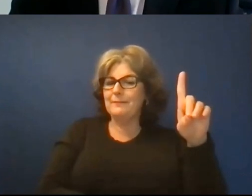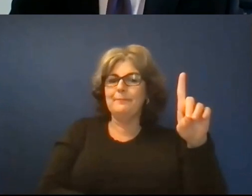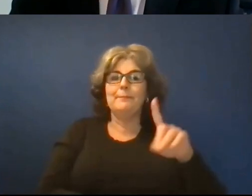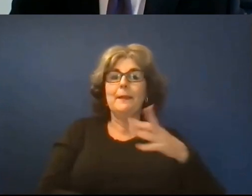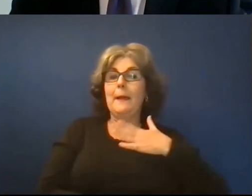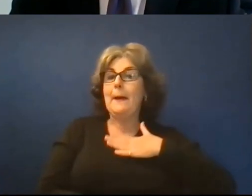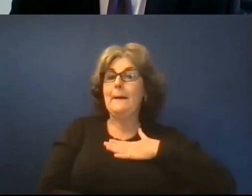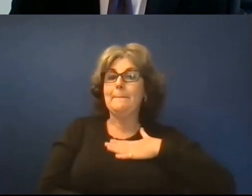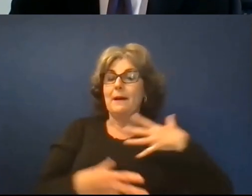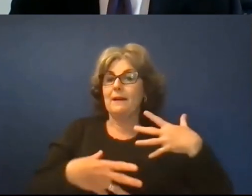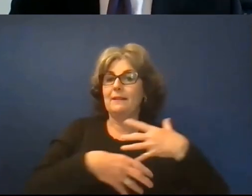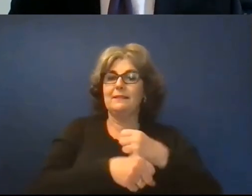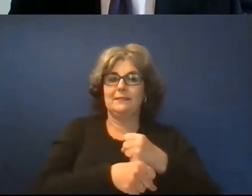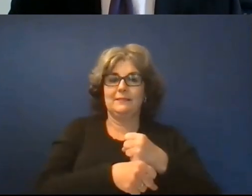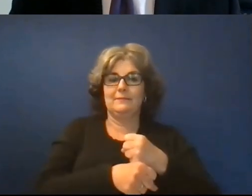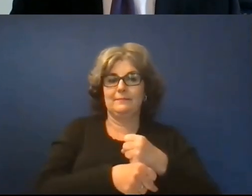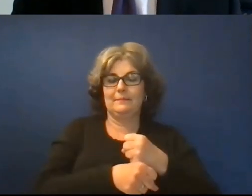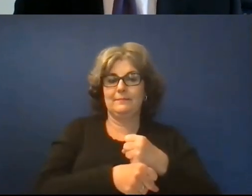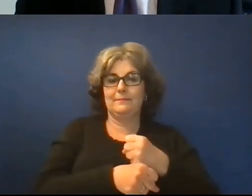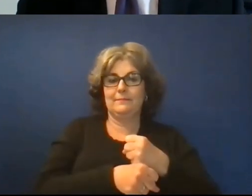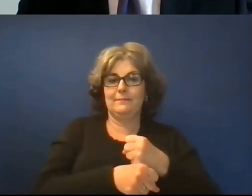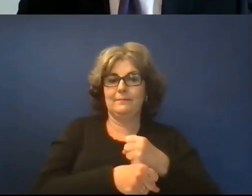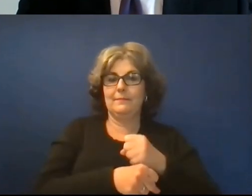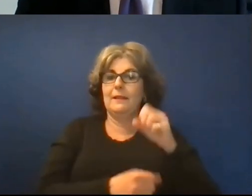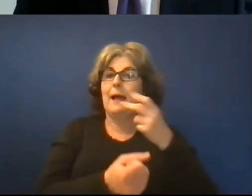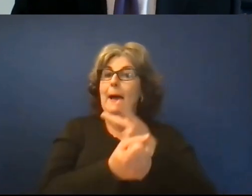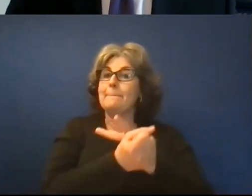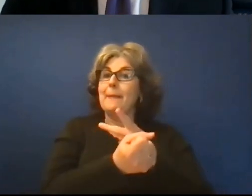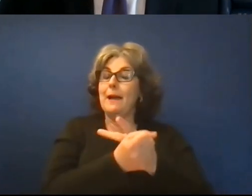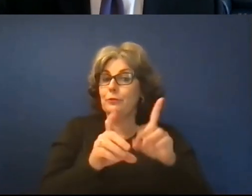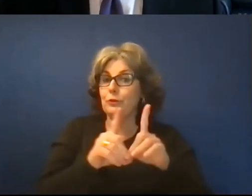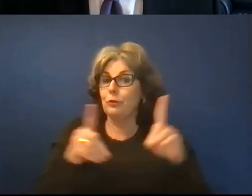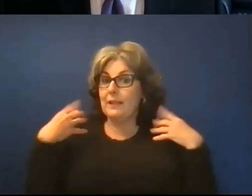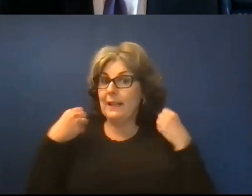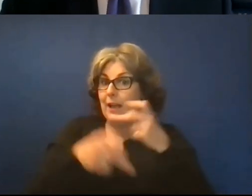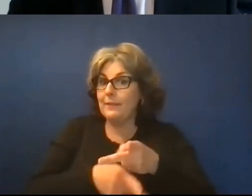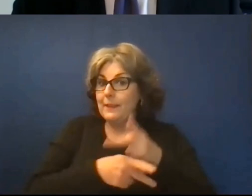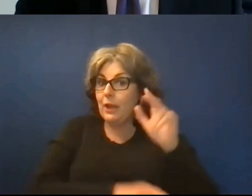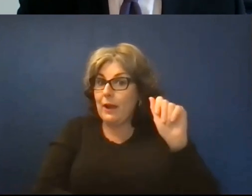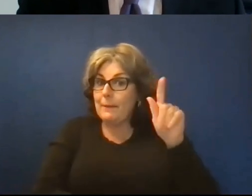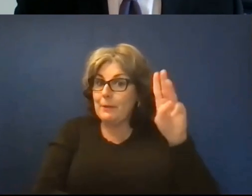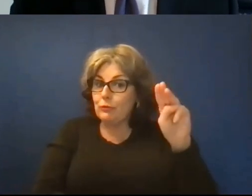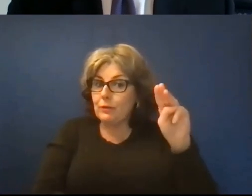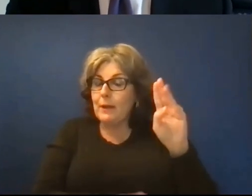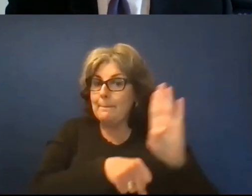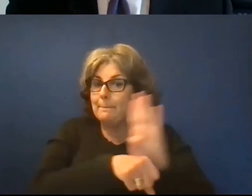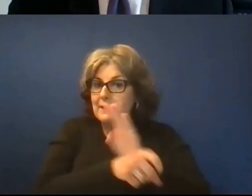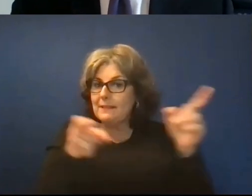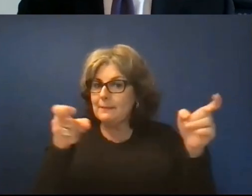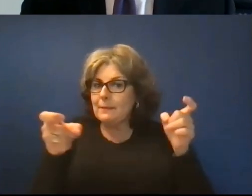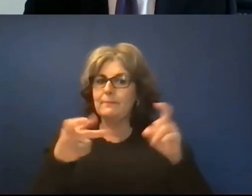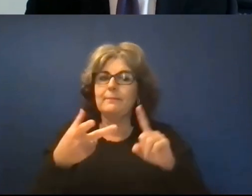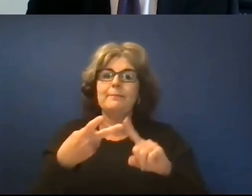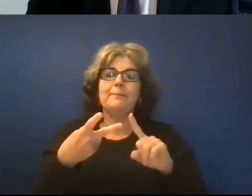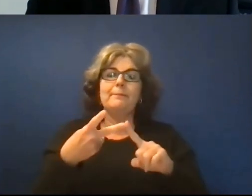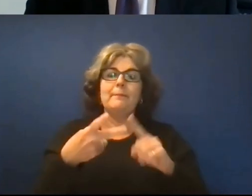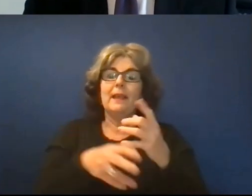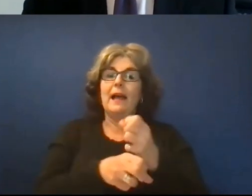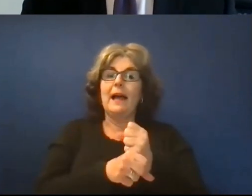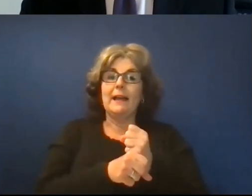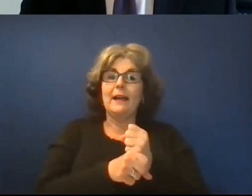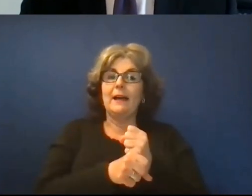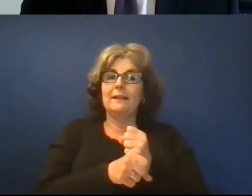My abbreviations, I have a master's degree in healthcare administration, business administration. I received that